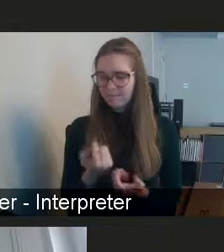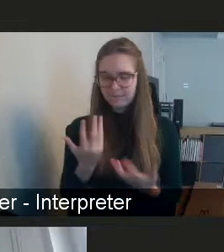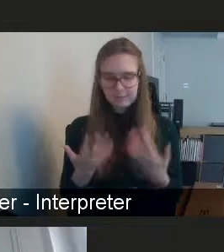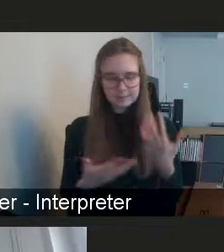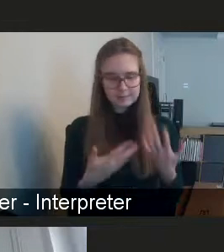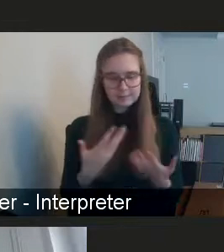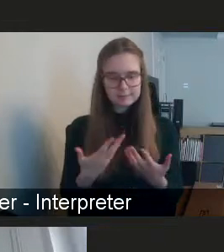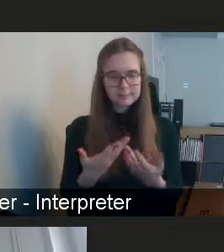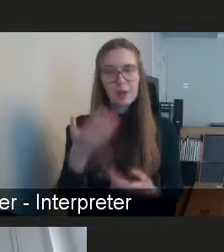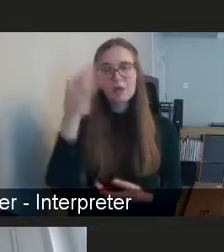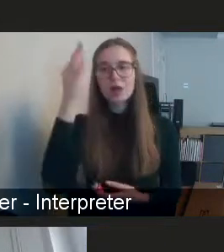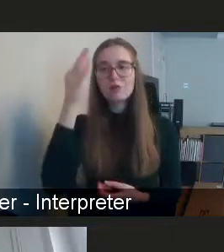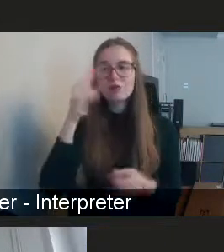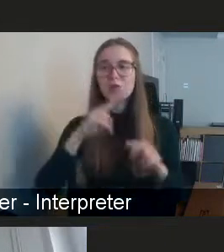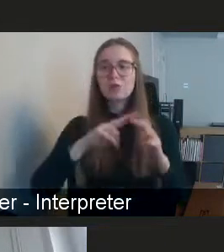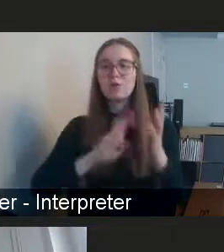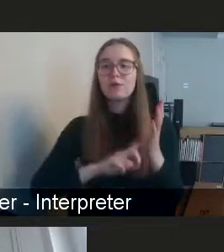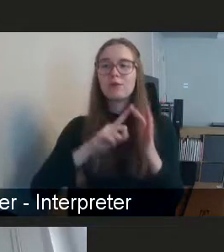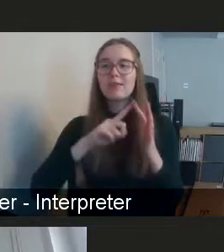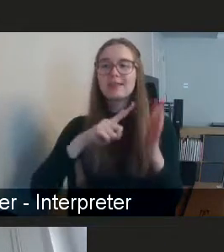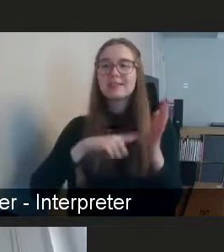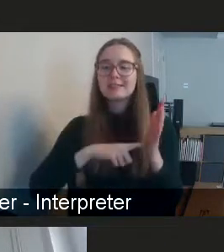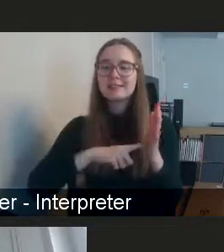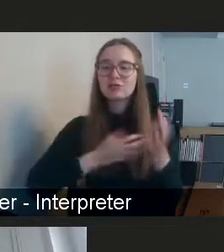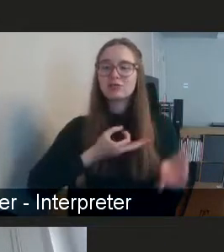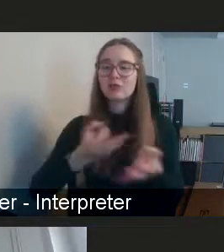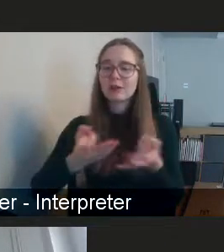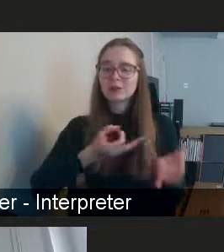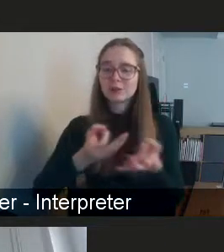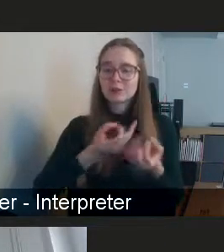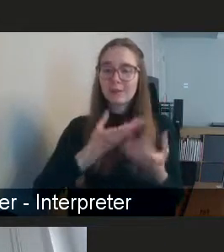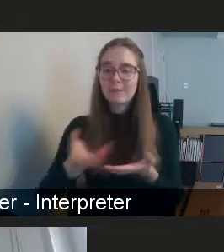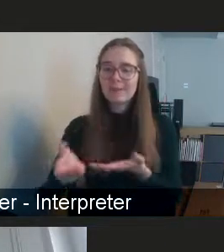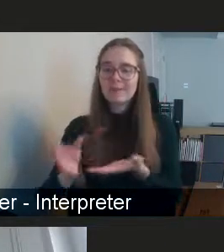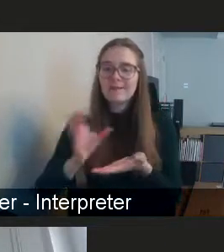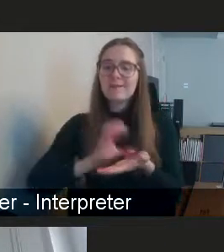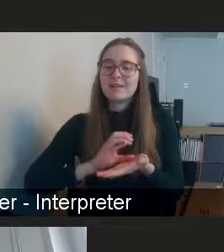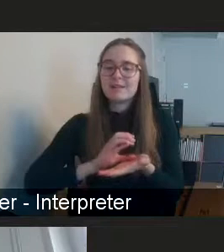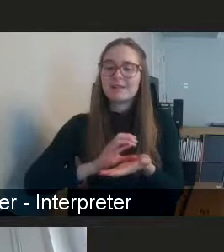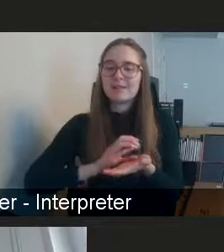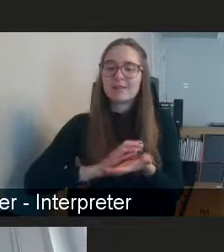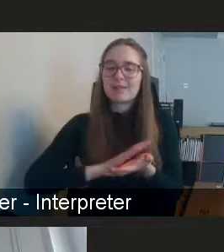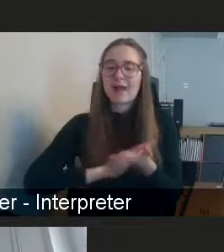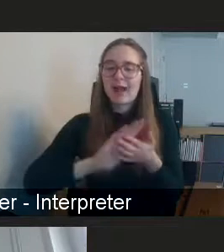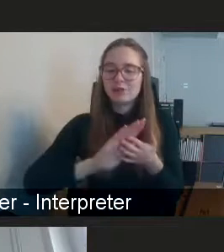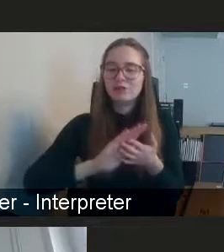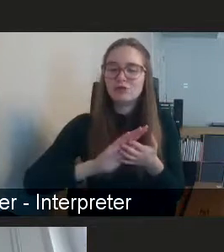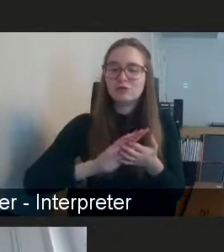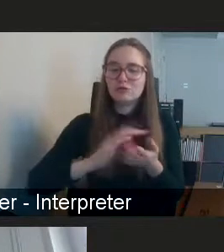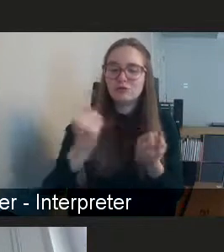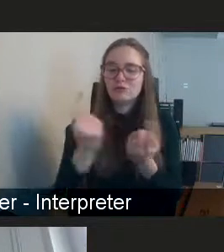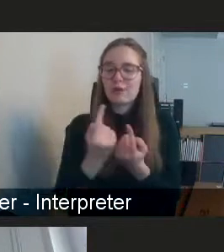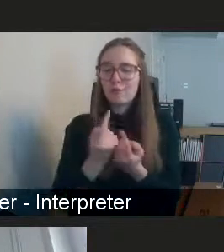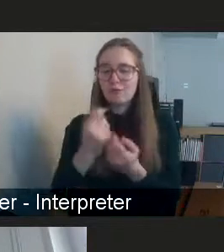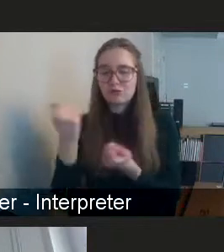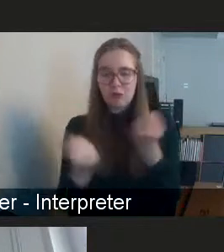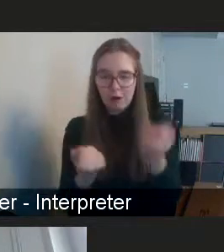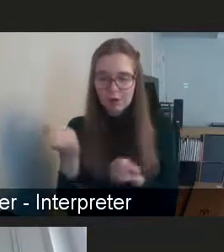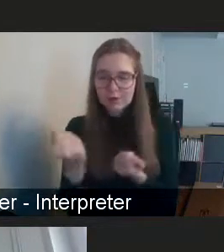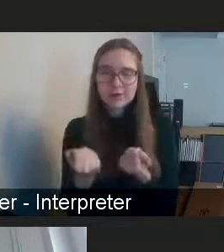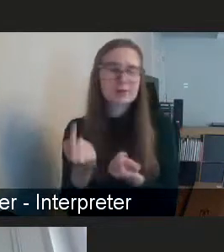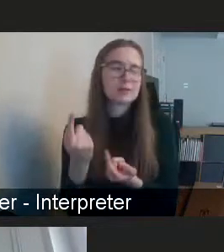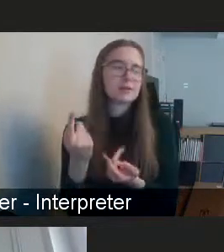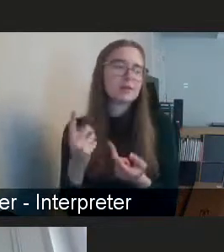our council fleet strategy. We've, you know, we've recently invested in hydrogen refuse collection trucks, for example, and you know,